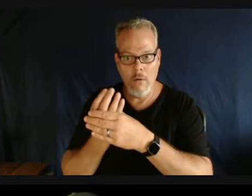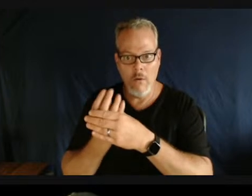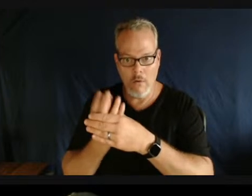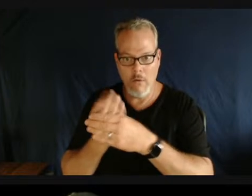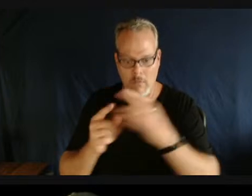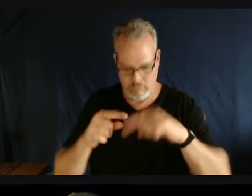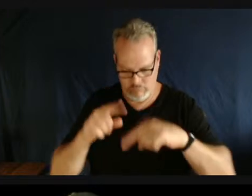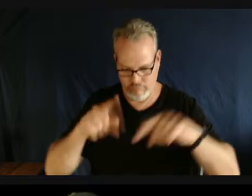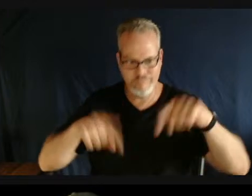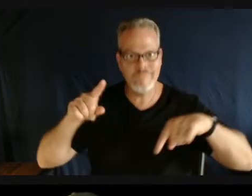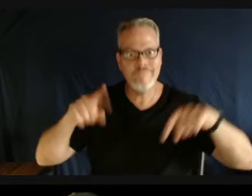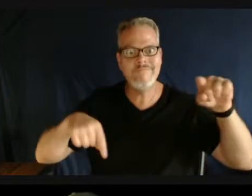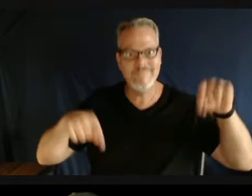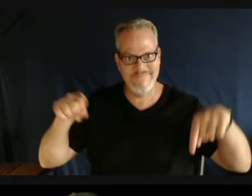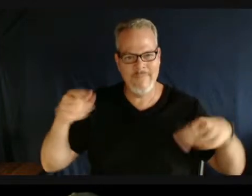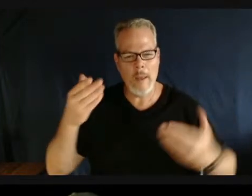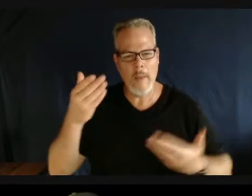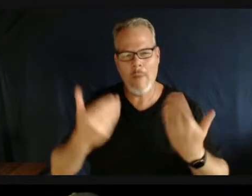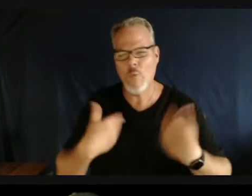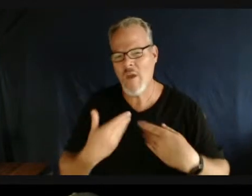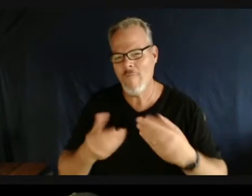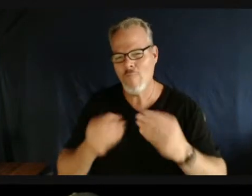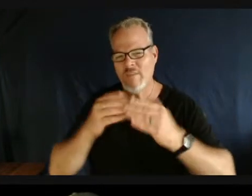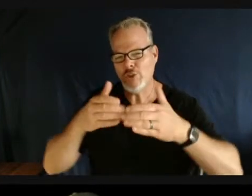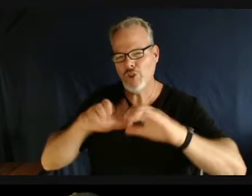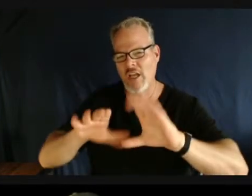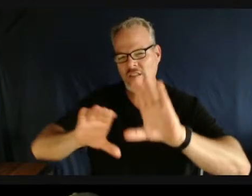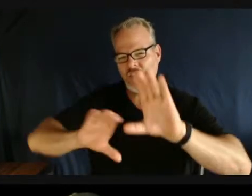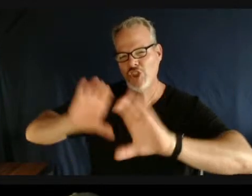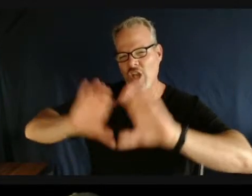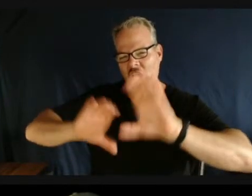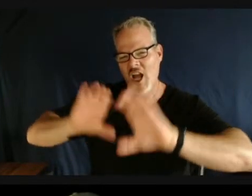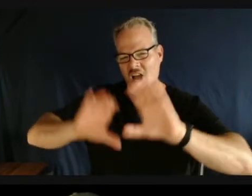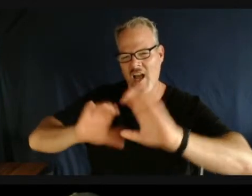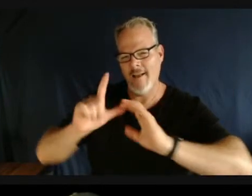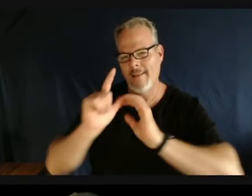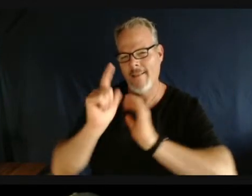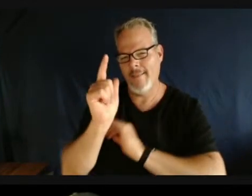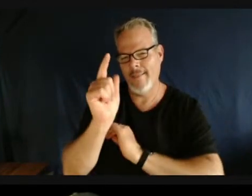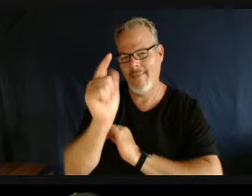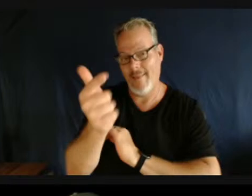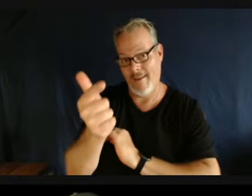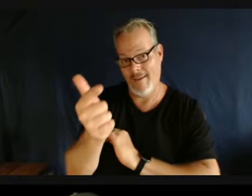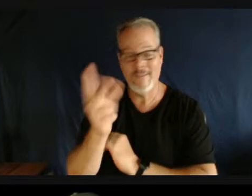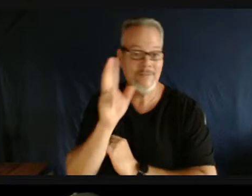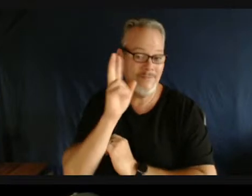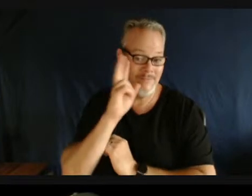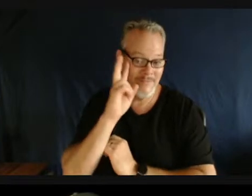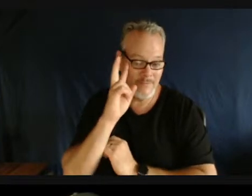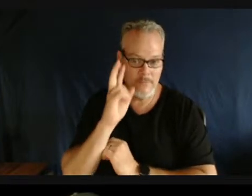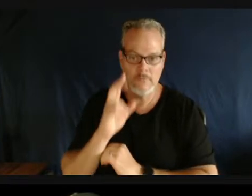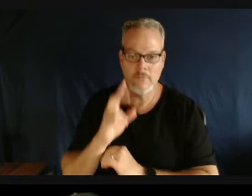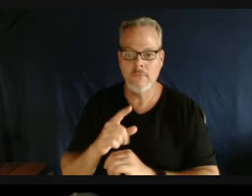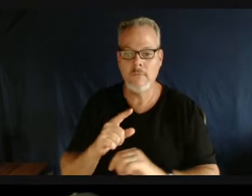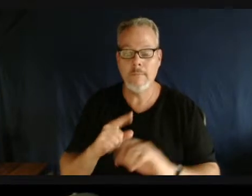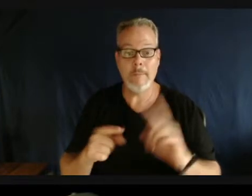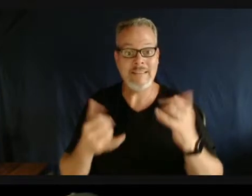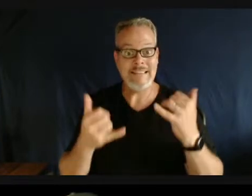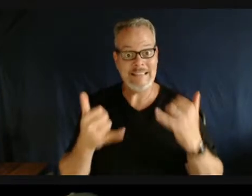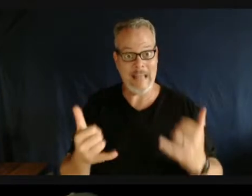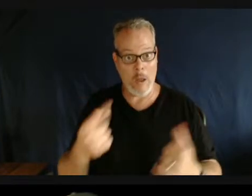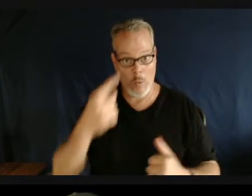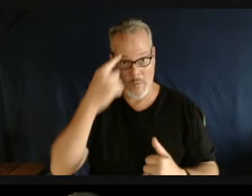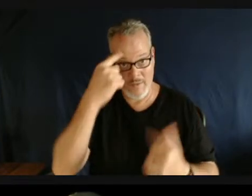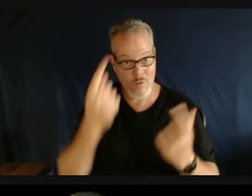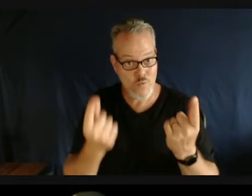Yeah, and maybe we'll have a chance to talk more about some of this here shortly. I think what we'll do now is